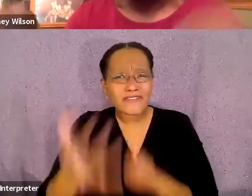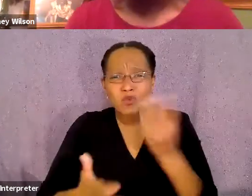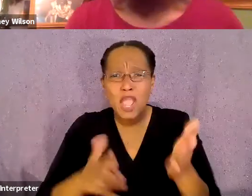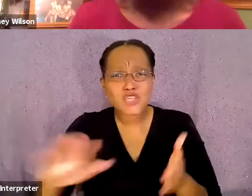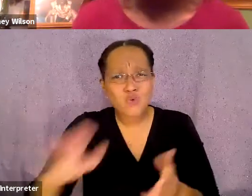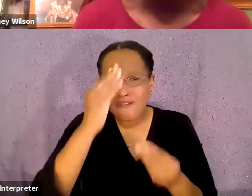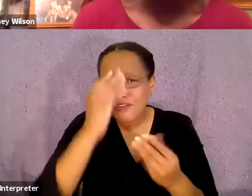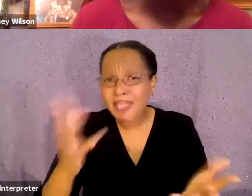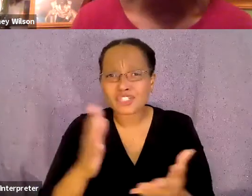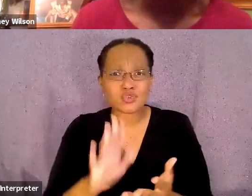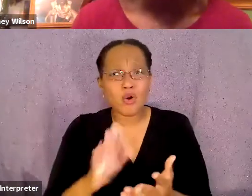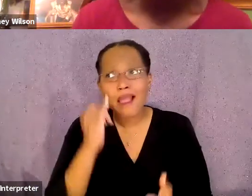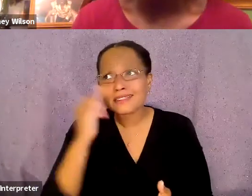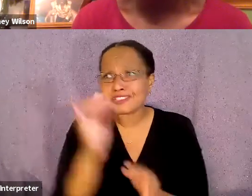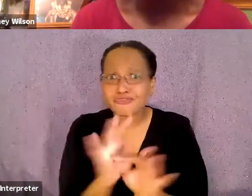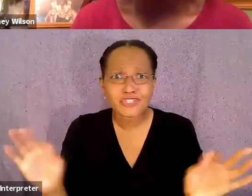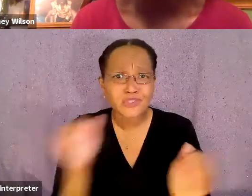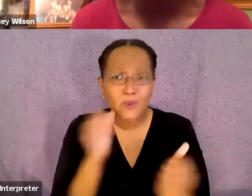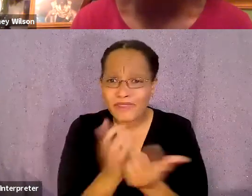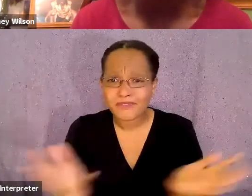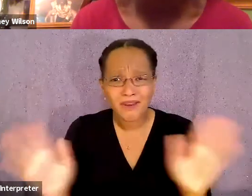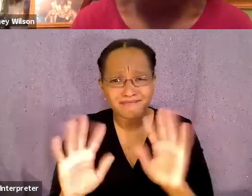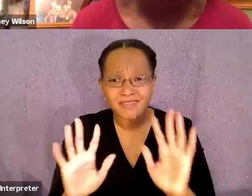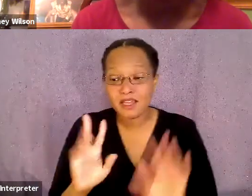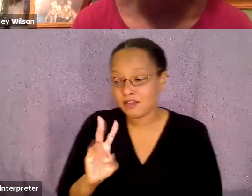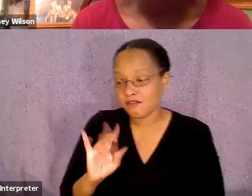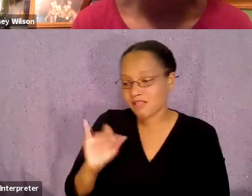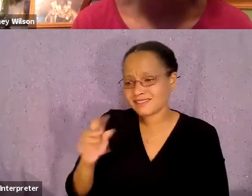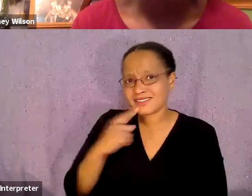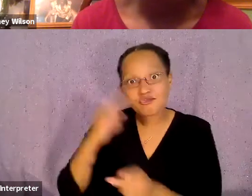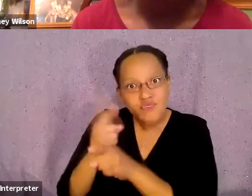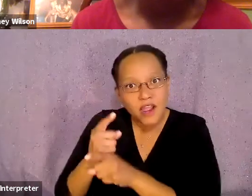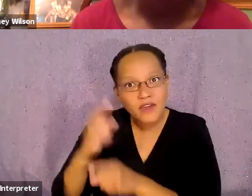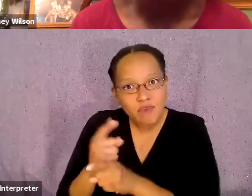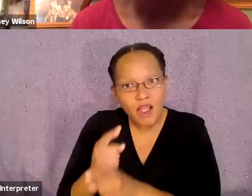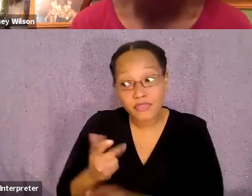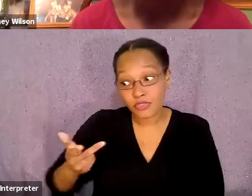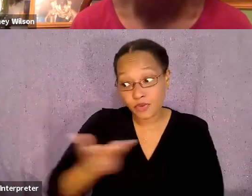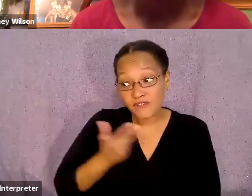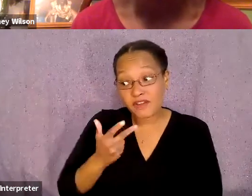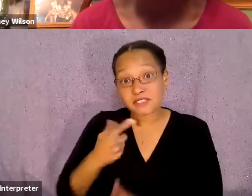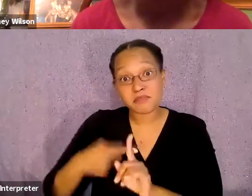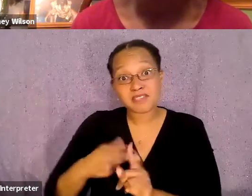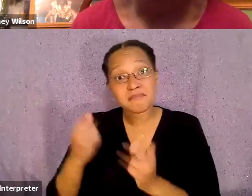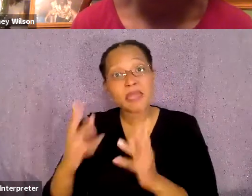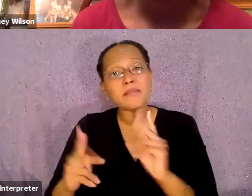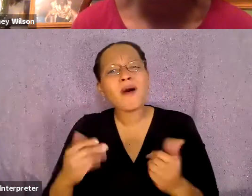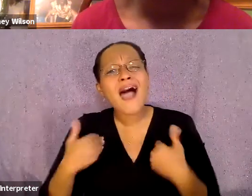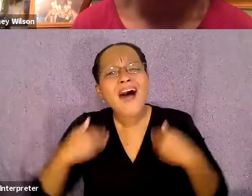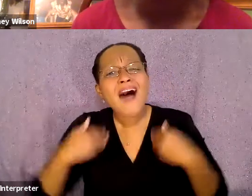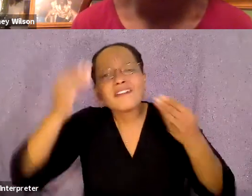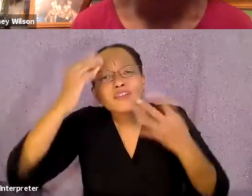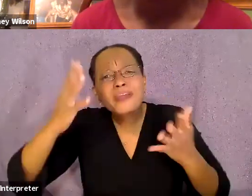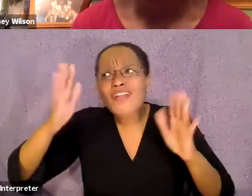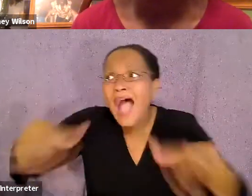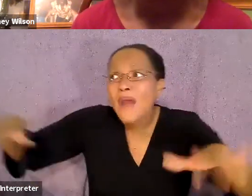important. For real. Because everything, particularly with the three of us and so many folks, the information is out there. And it's available